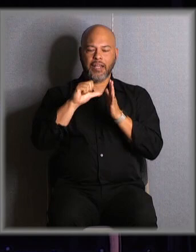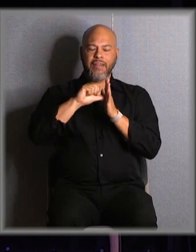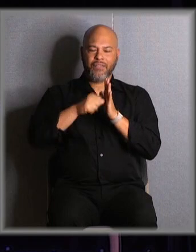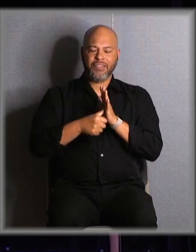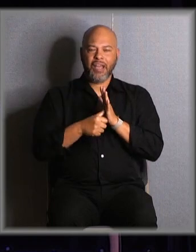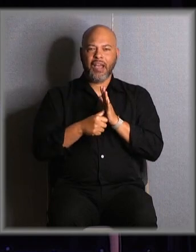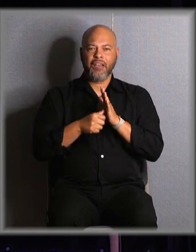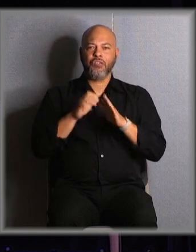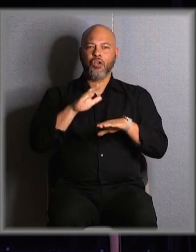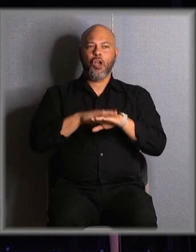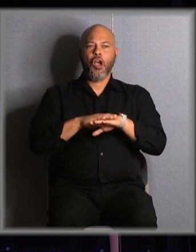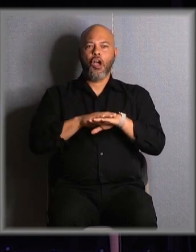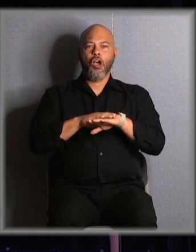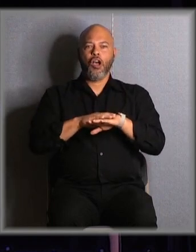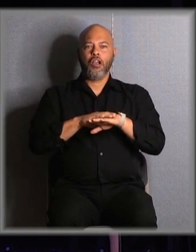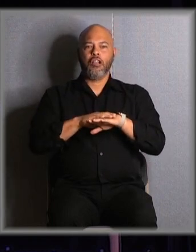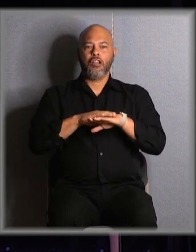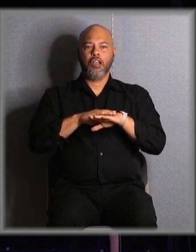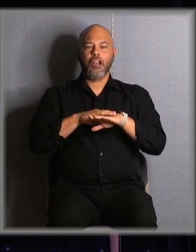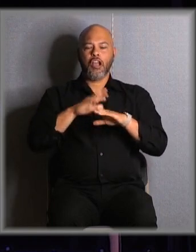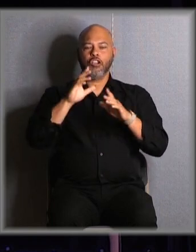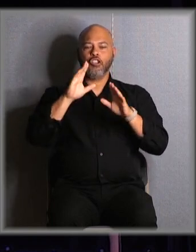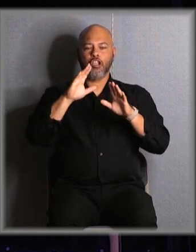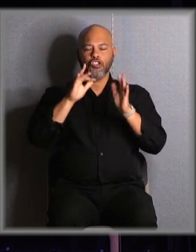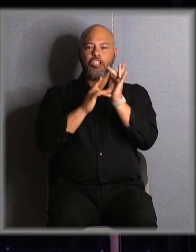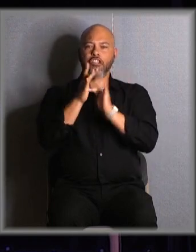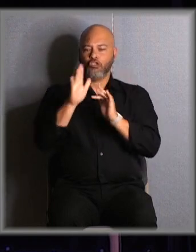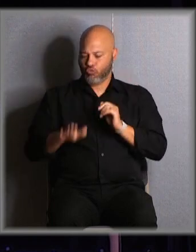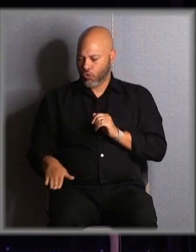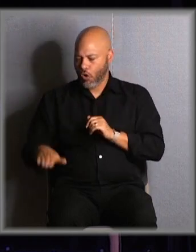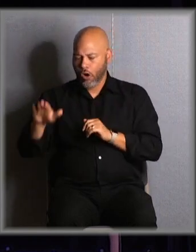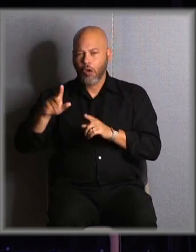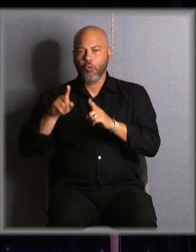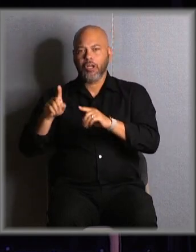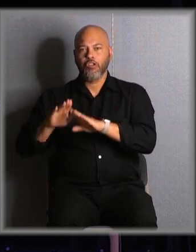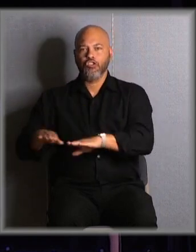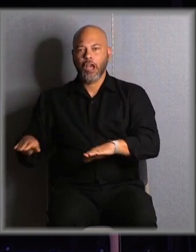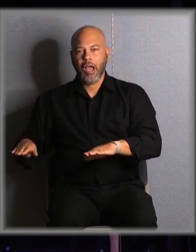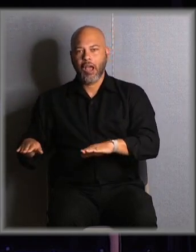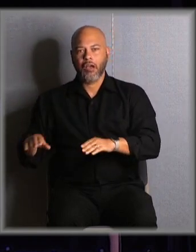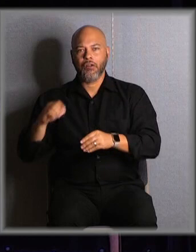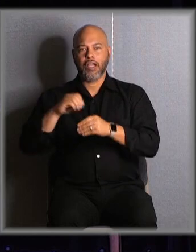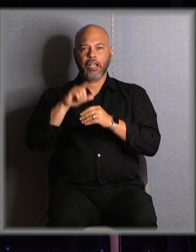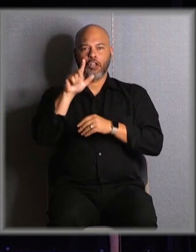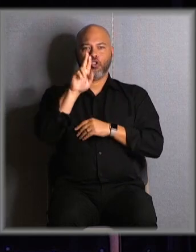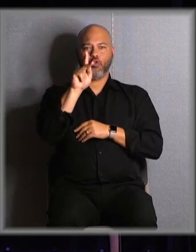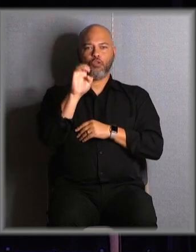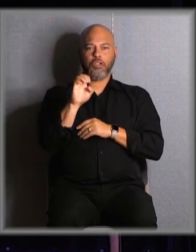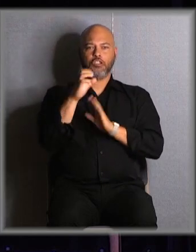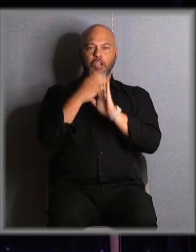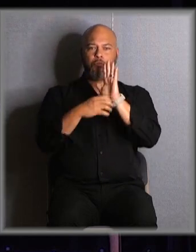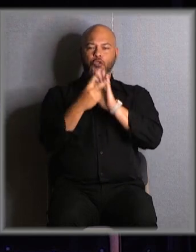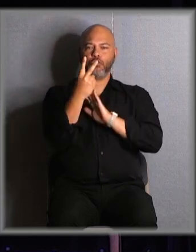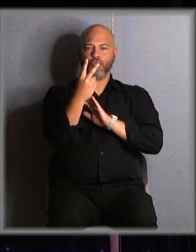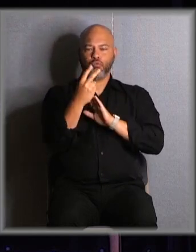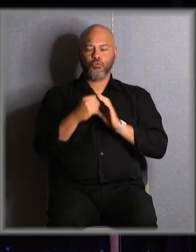emphasize on the childhood of Jesus in the Gospel of St. Luke chapter 2.